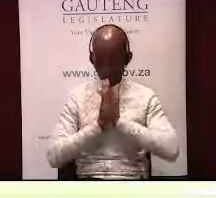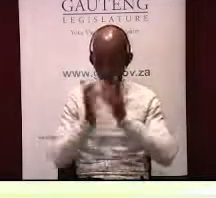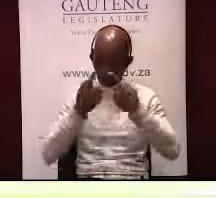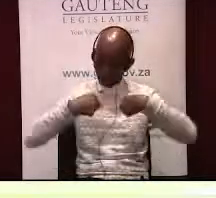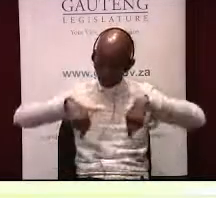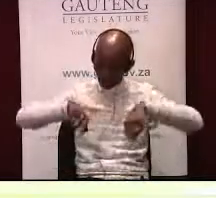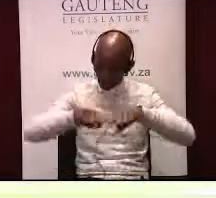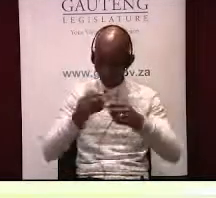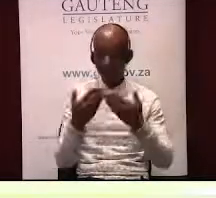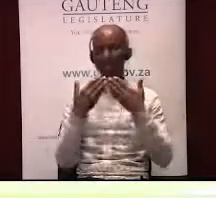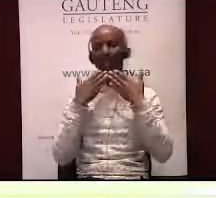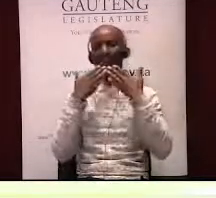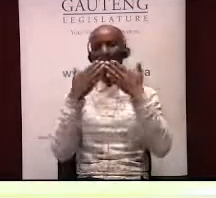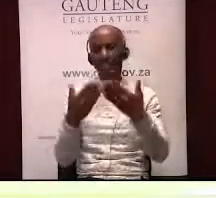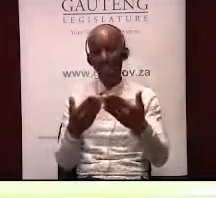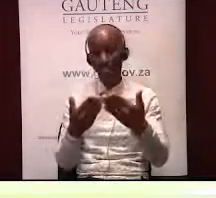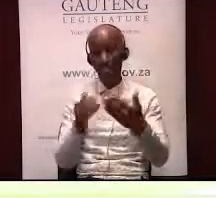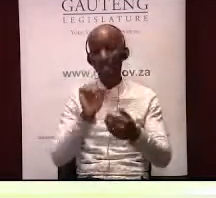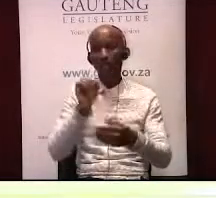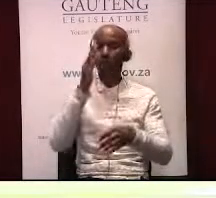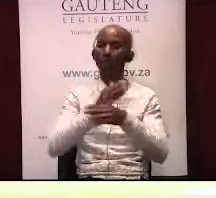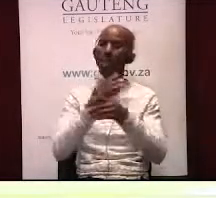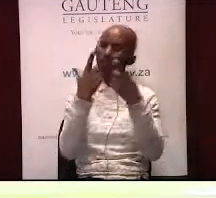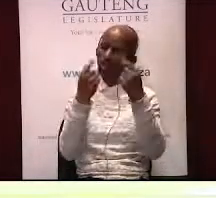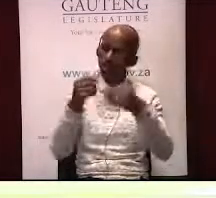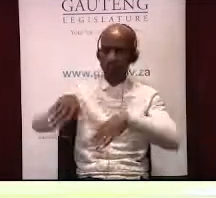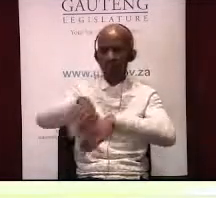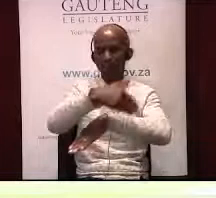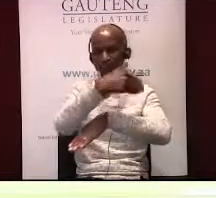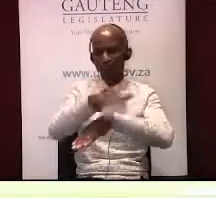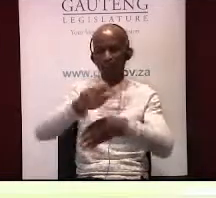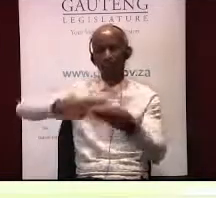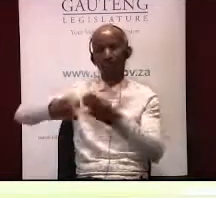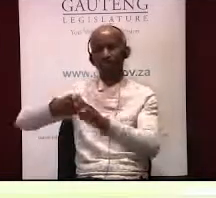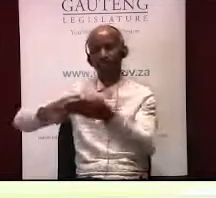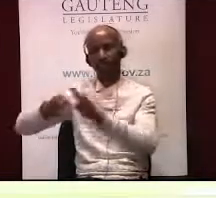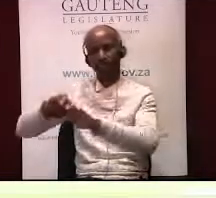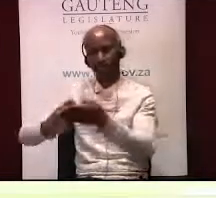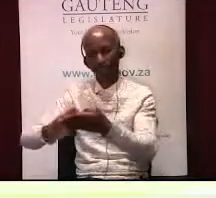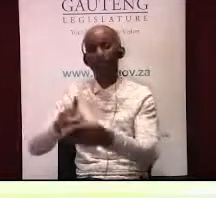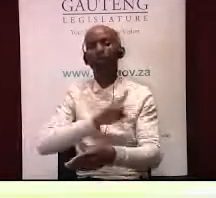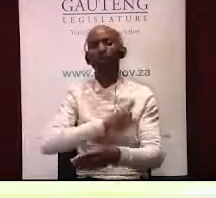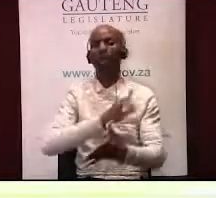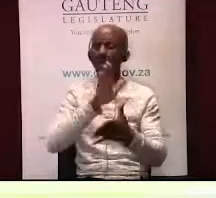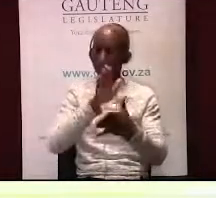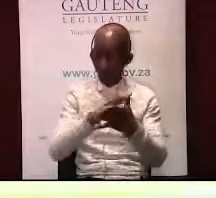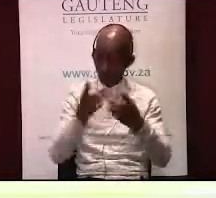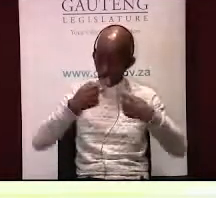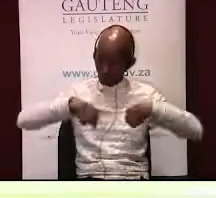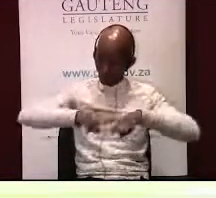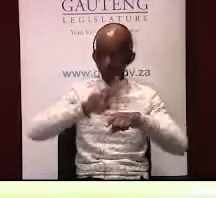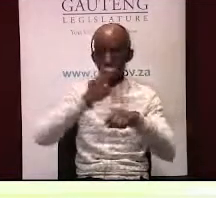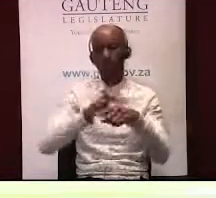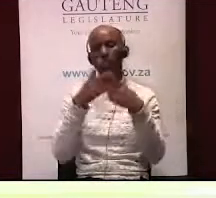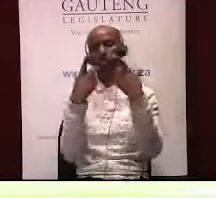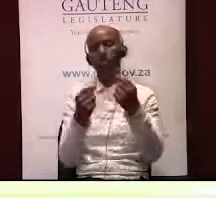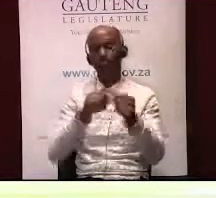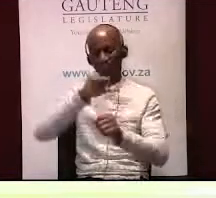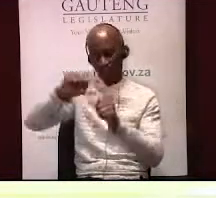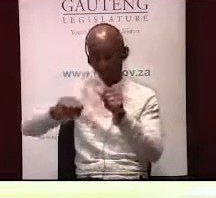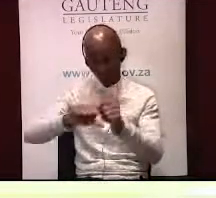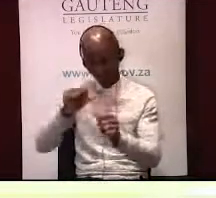prayers. Thank you that you the work you do out in our communities, because we need to do